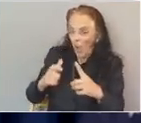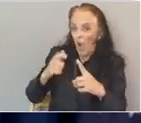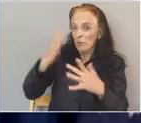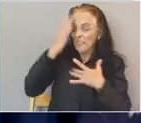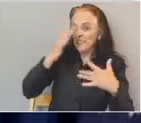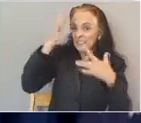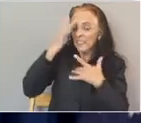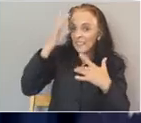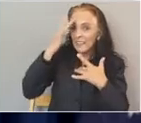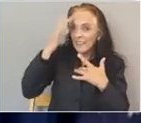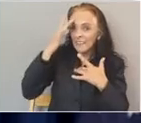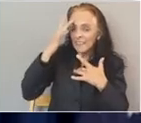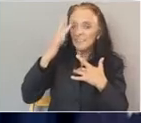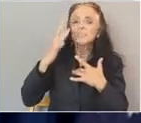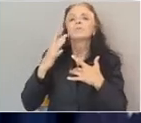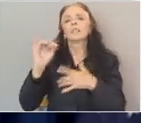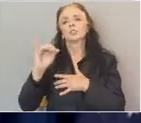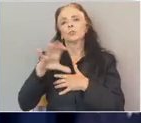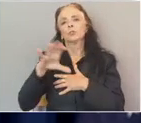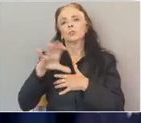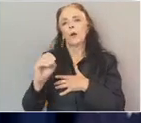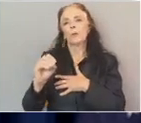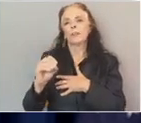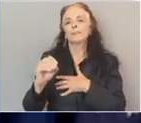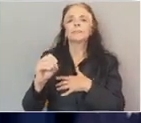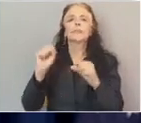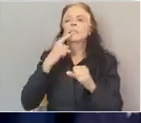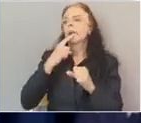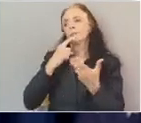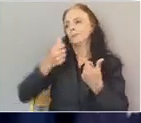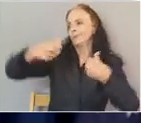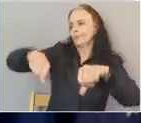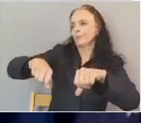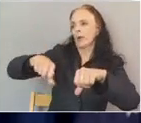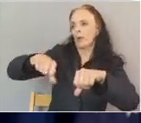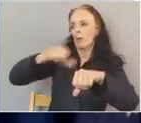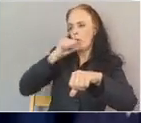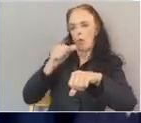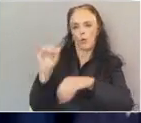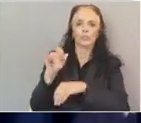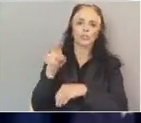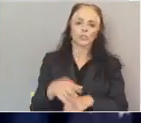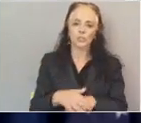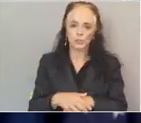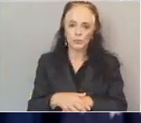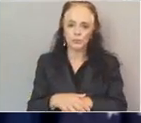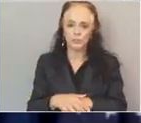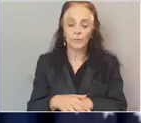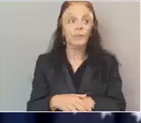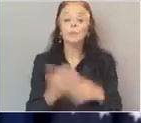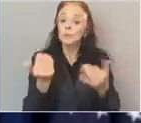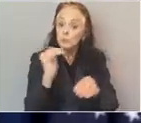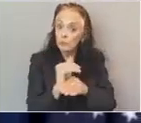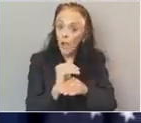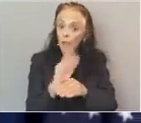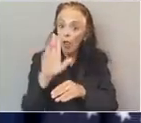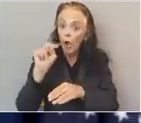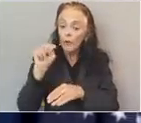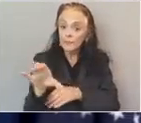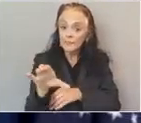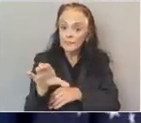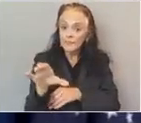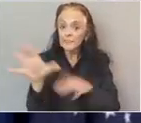President Trump won't tell you any of this at the Republican convention tonight. And we all